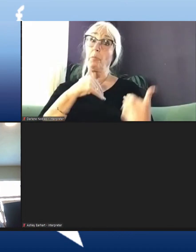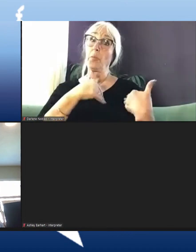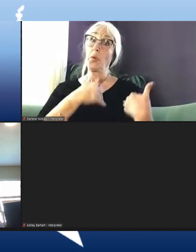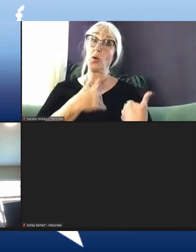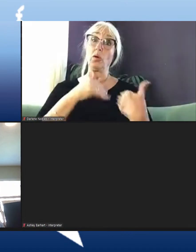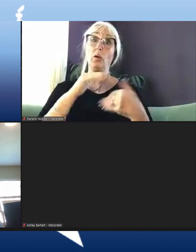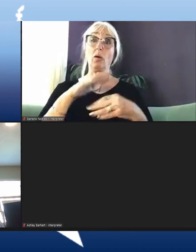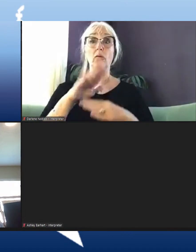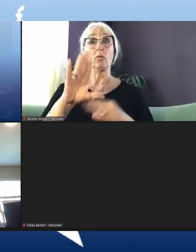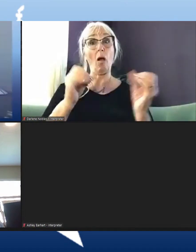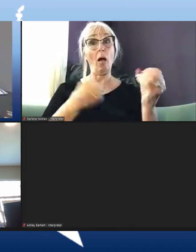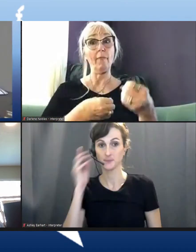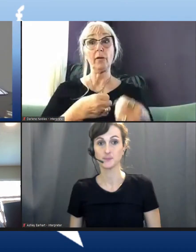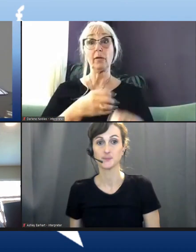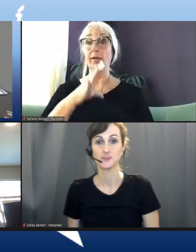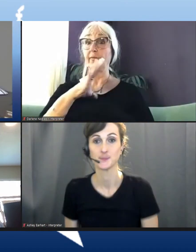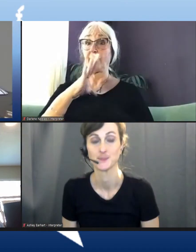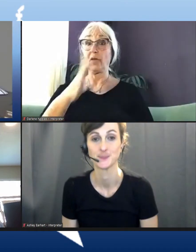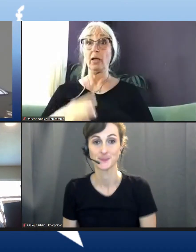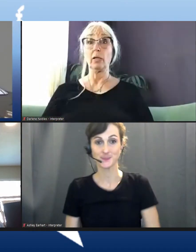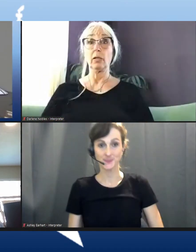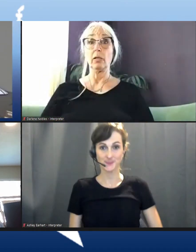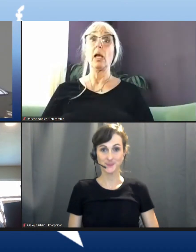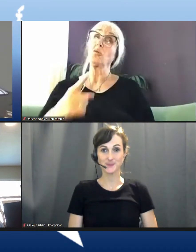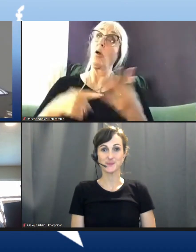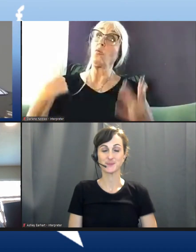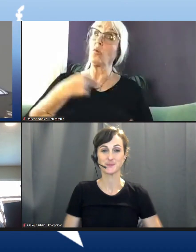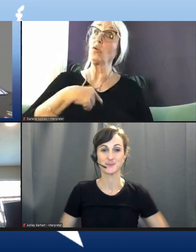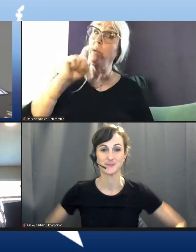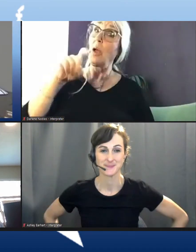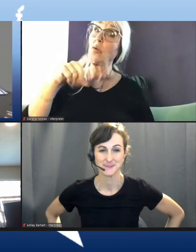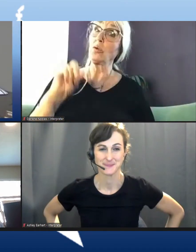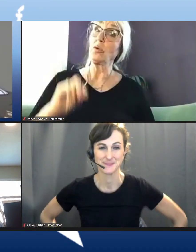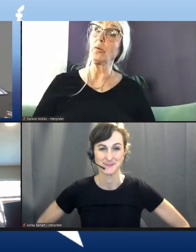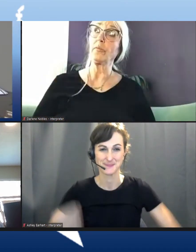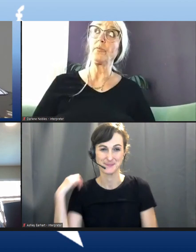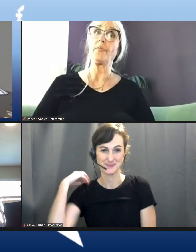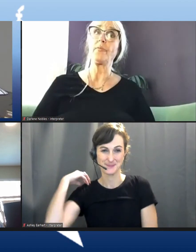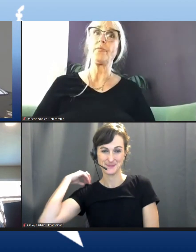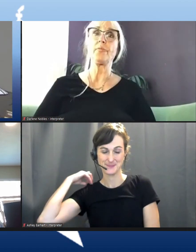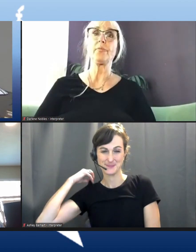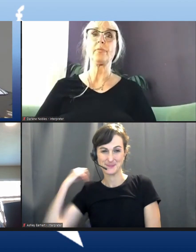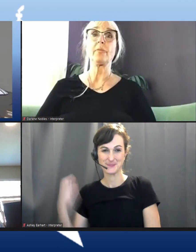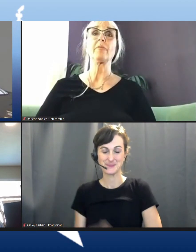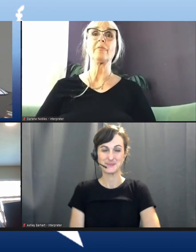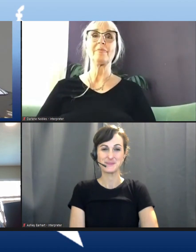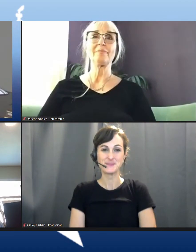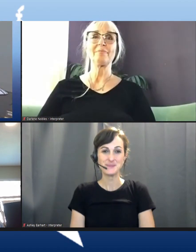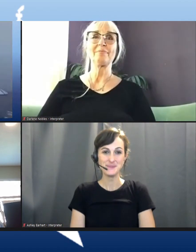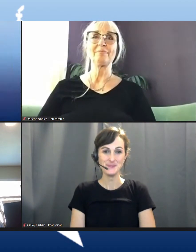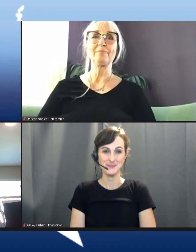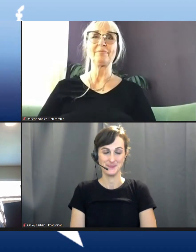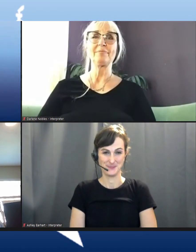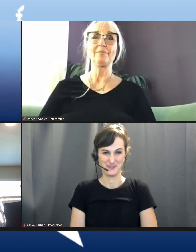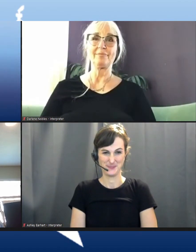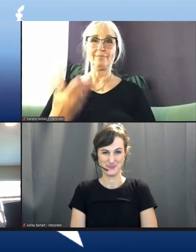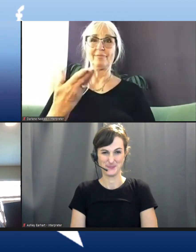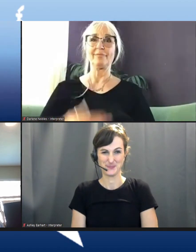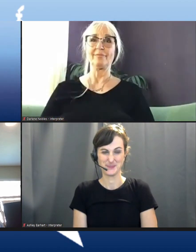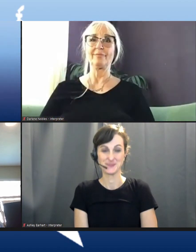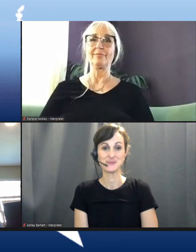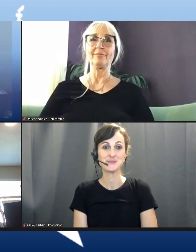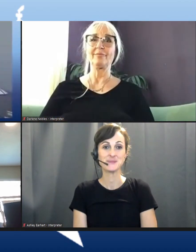fine. Well, that's what we're supposed to do, actually. Well, yeah, well, we also hired two consultants. Well, we,